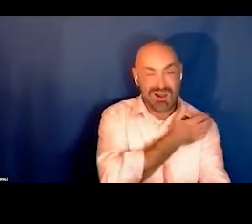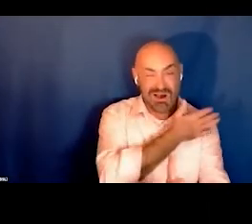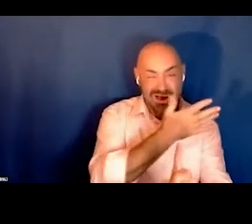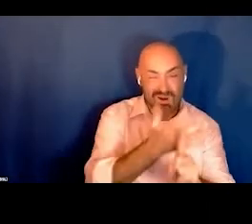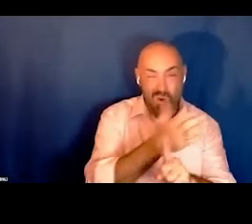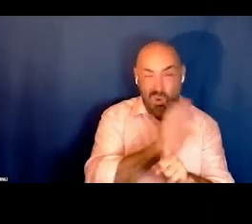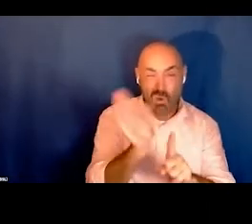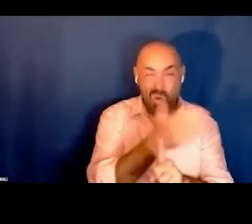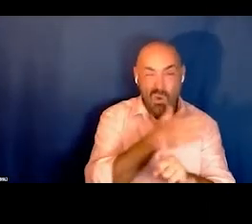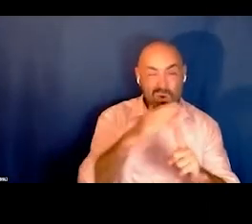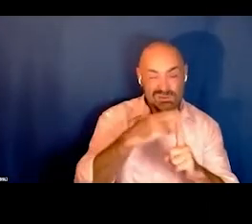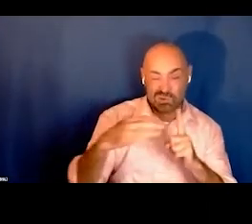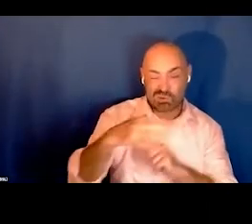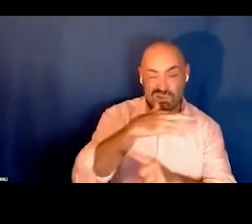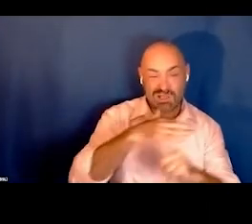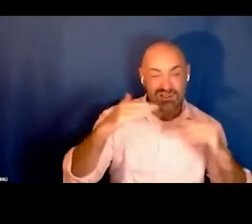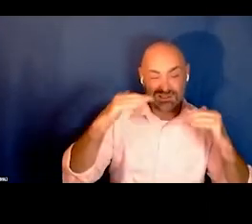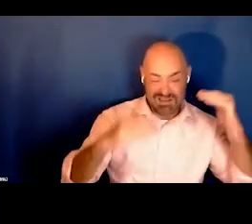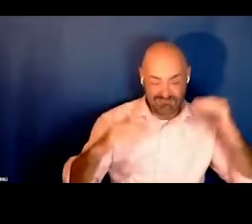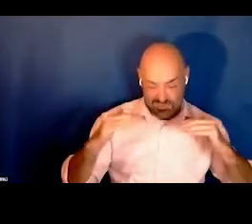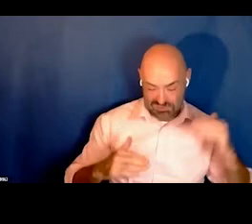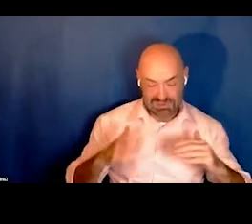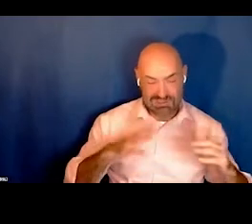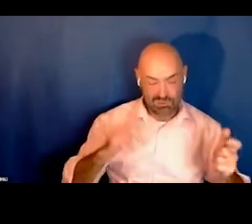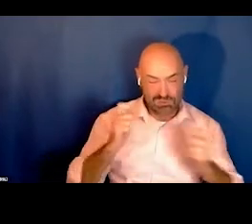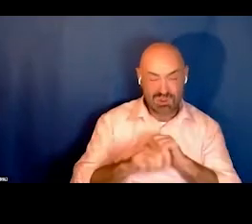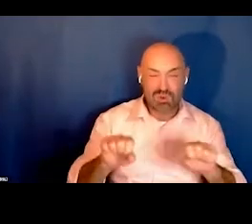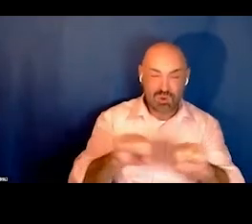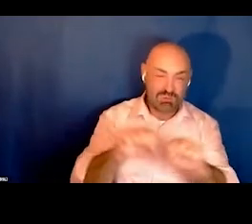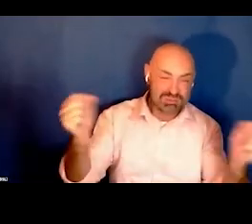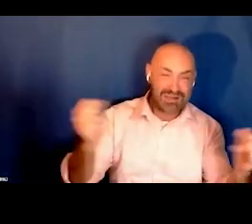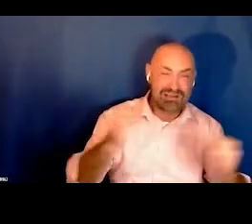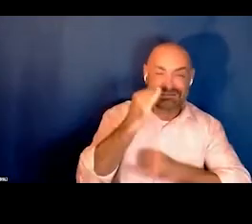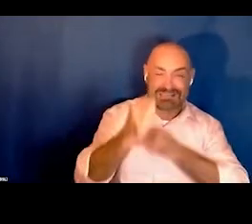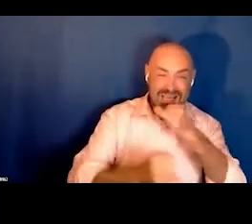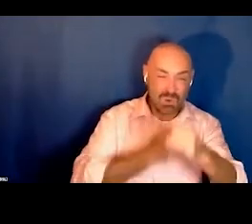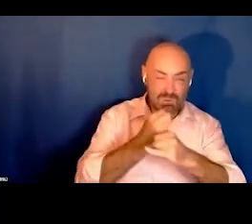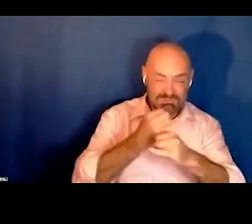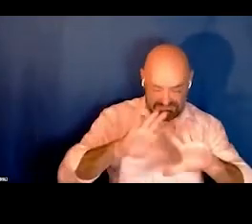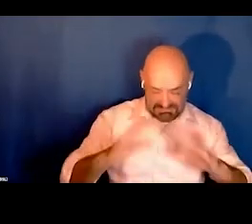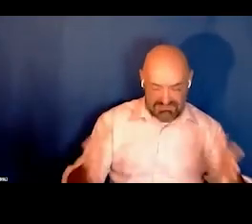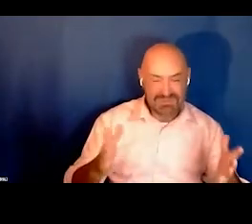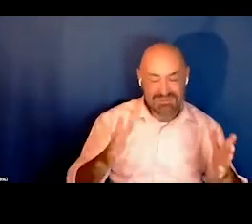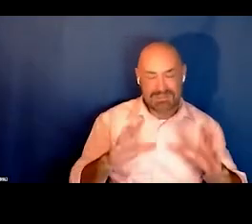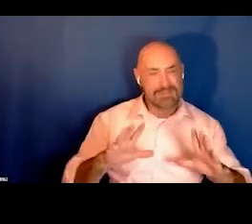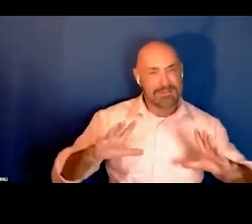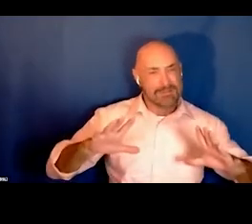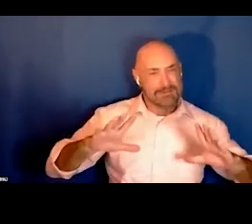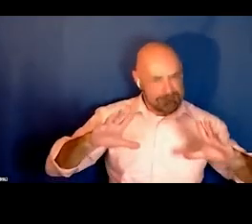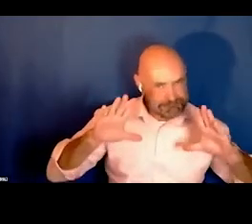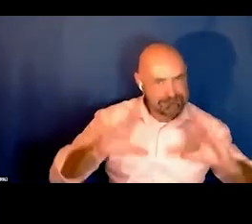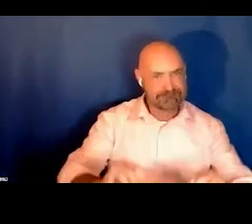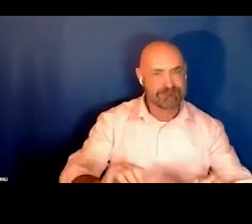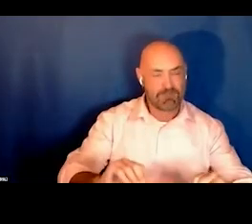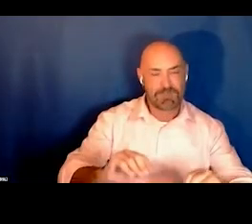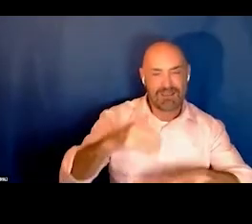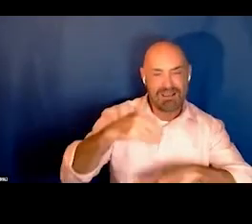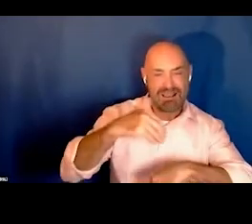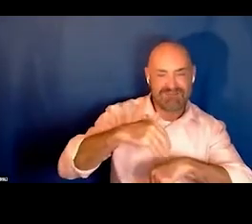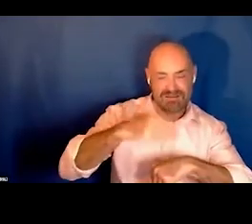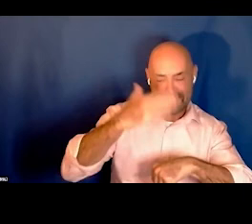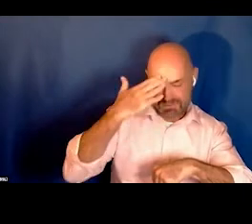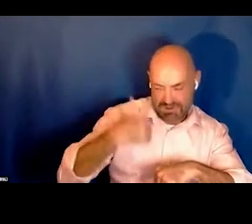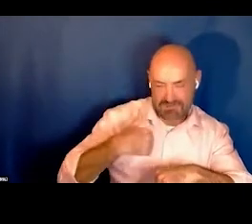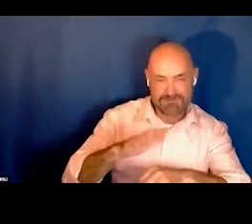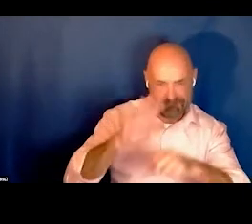society to not only break this vicious cycle and mitigate all those pathways by which climate change impacts mental health, but